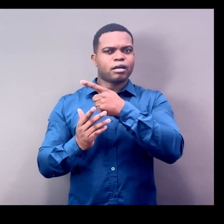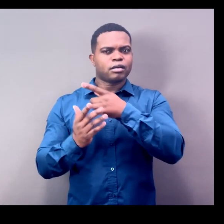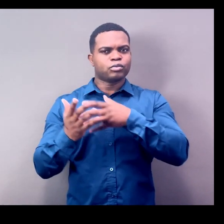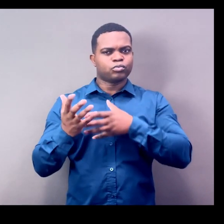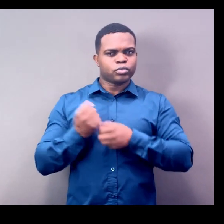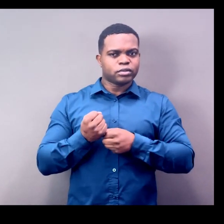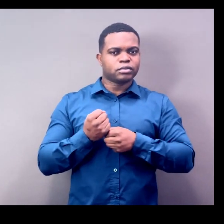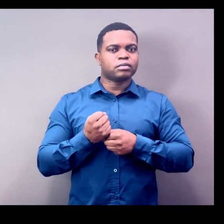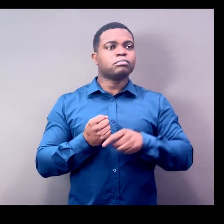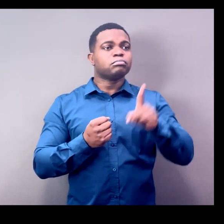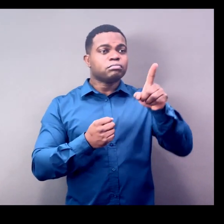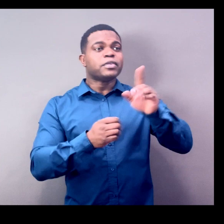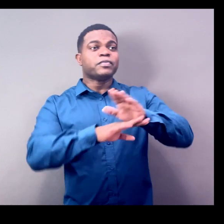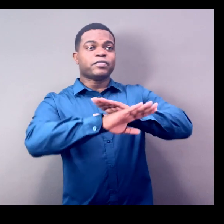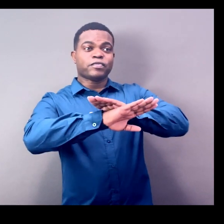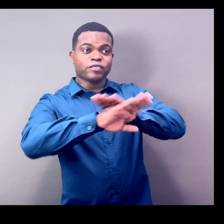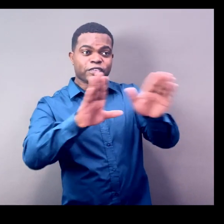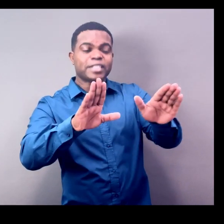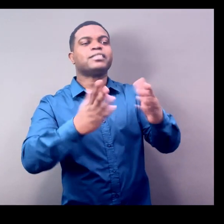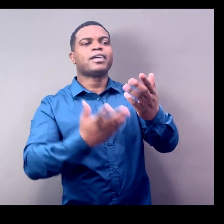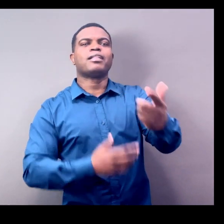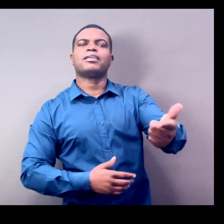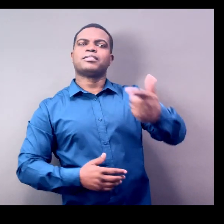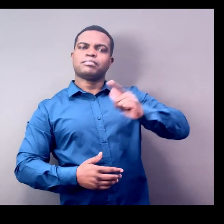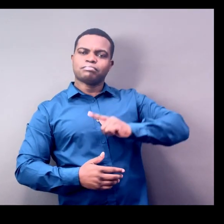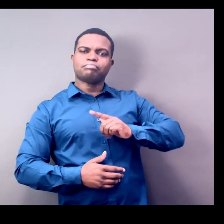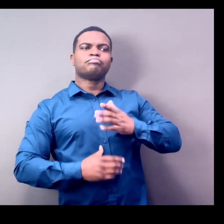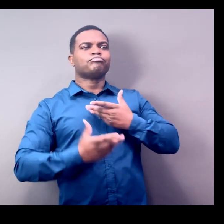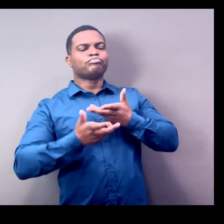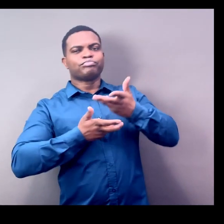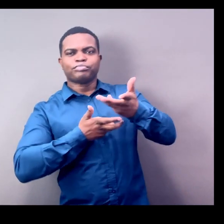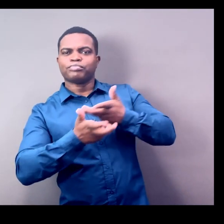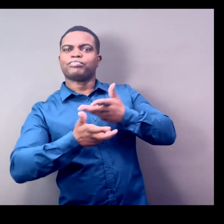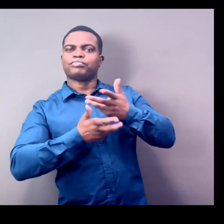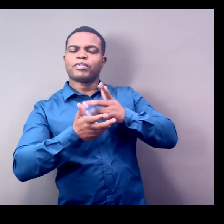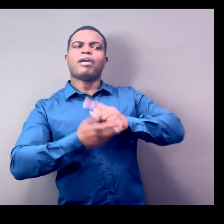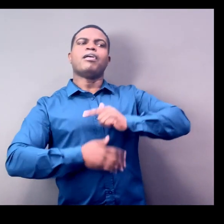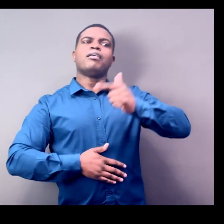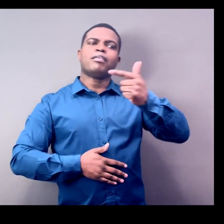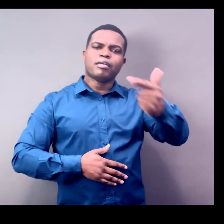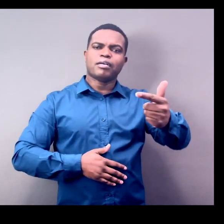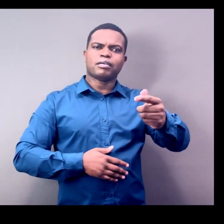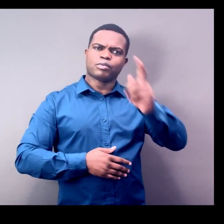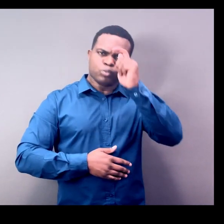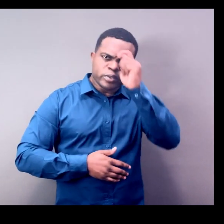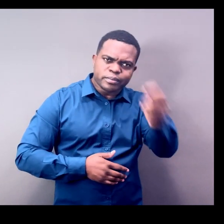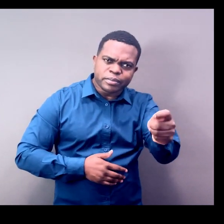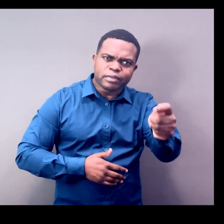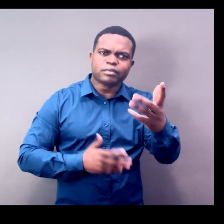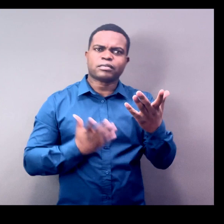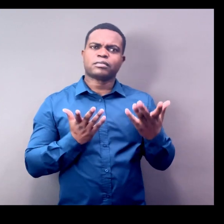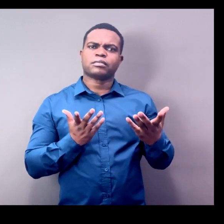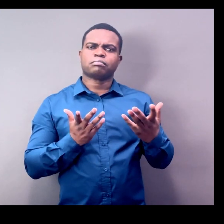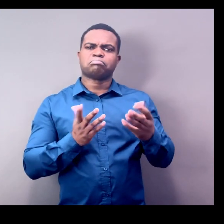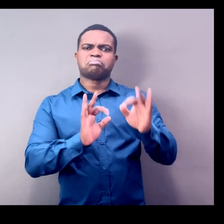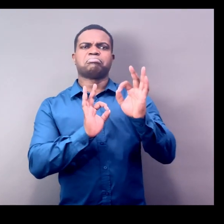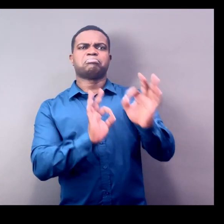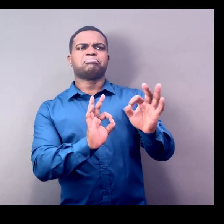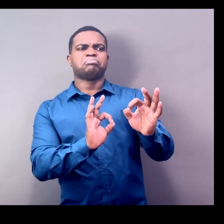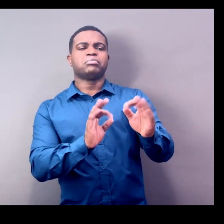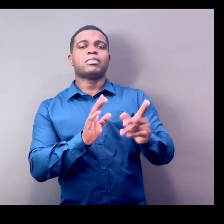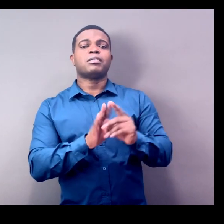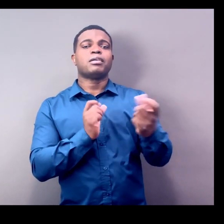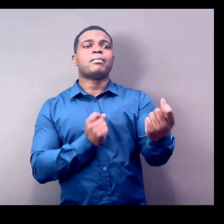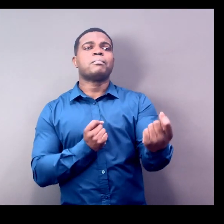finish talking before you interrupt or before you start your own contribution. And these